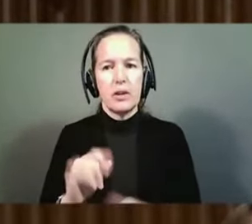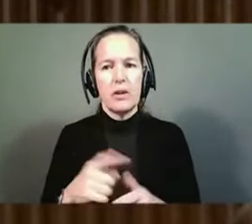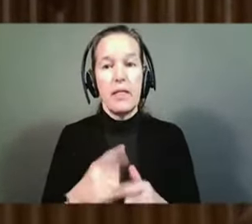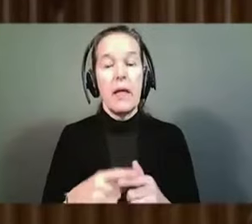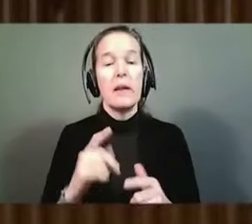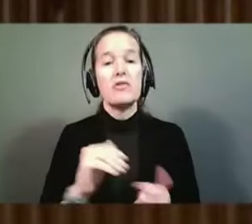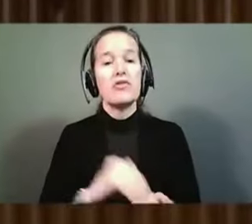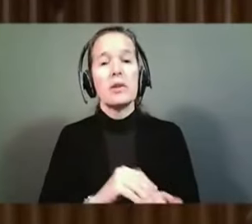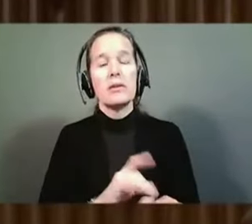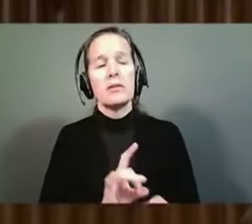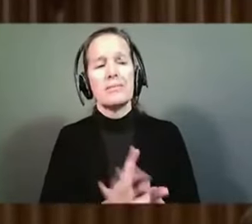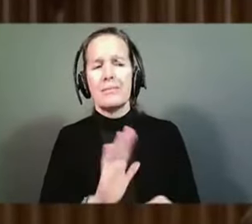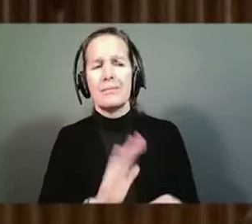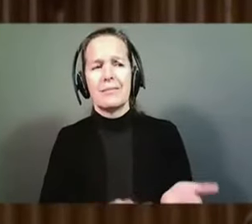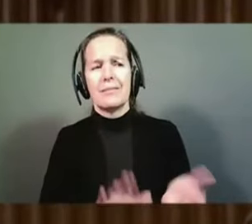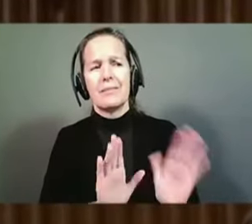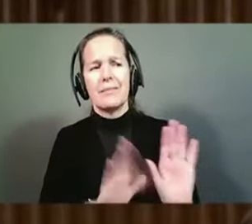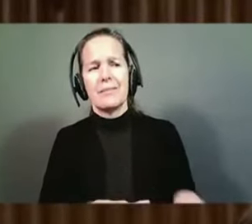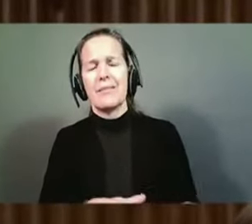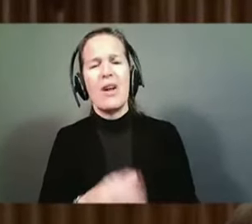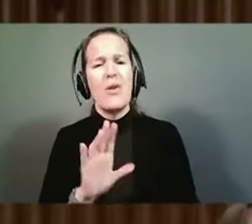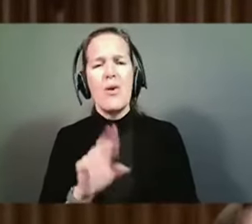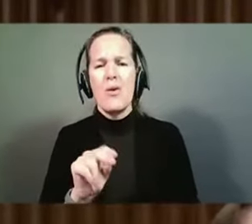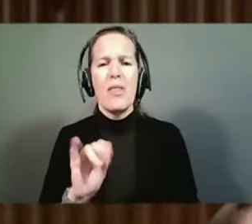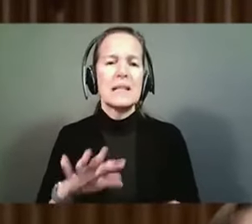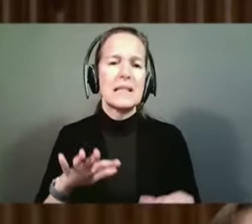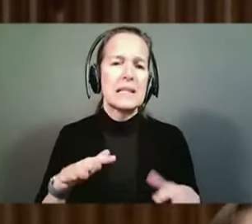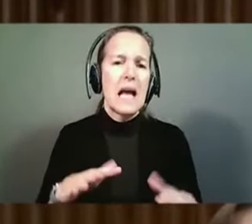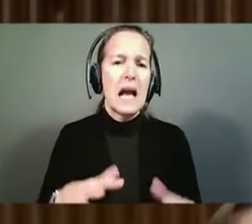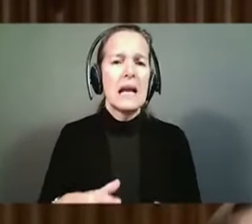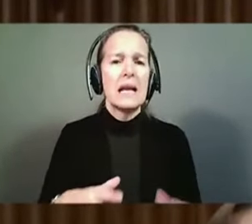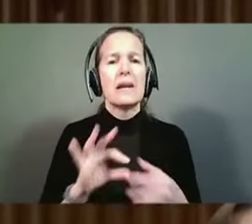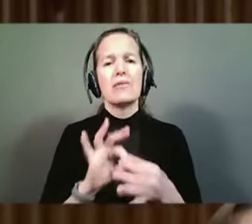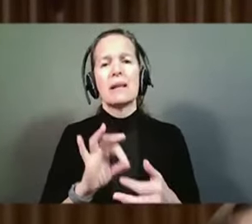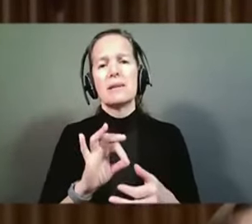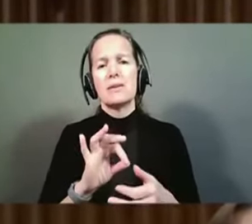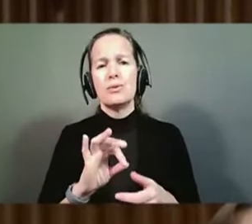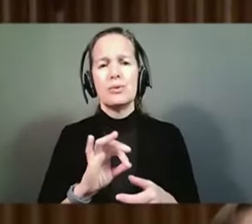as anxiety, as pandemic stress.